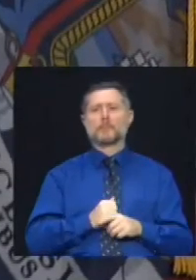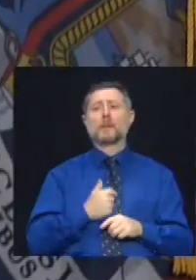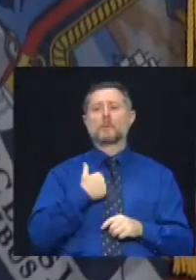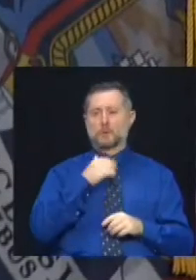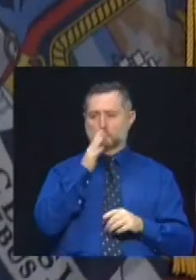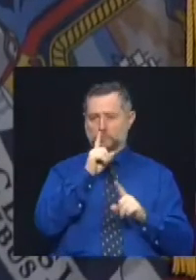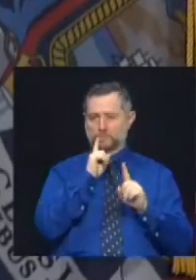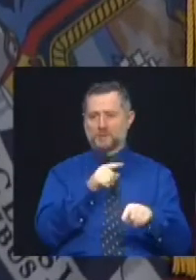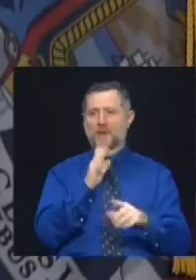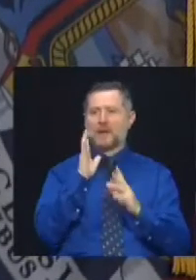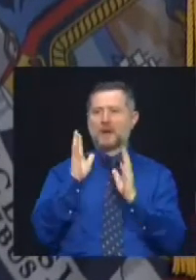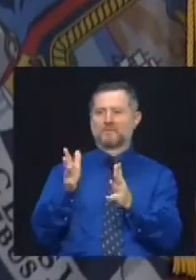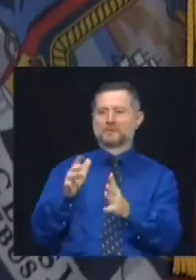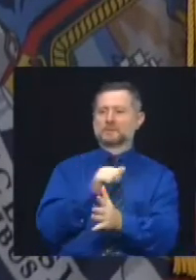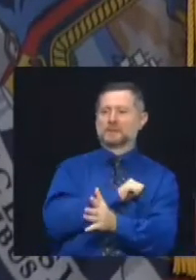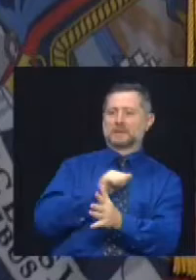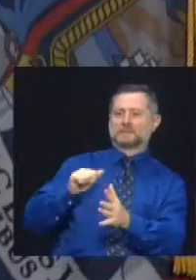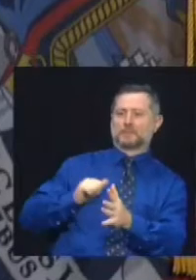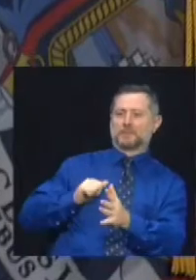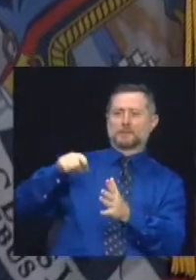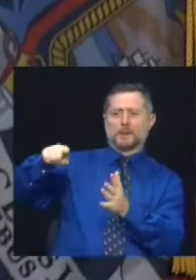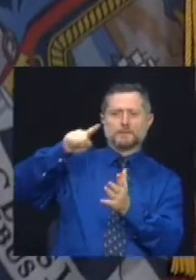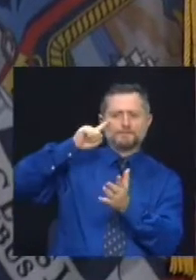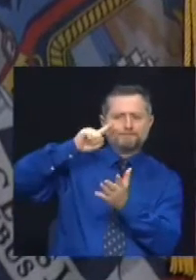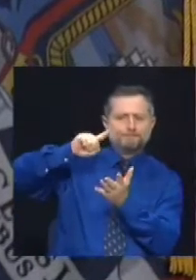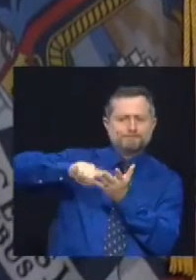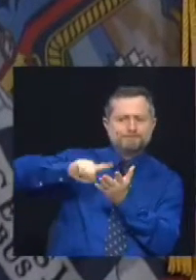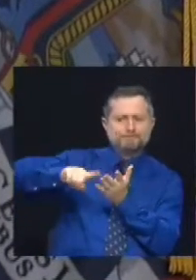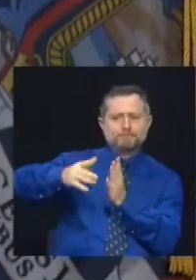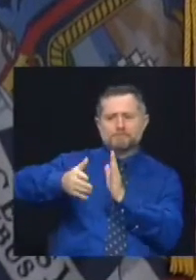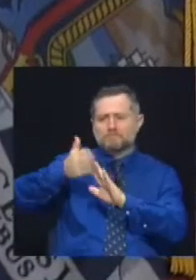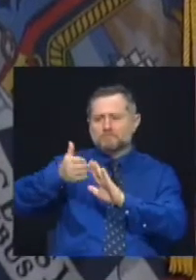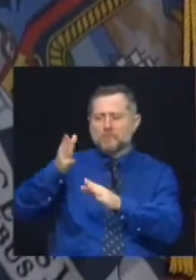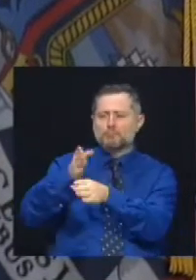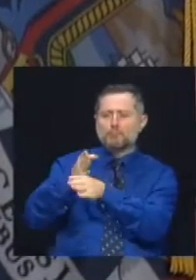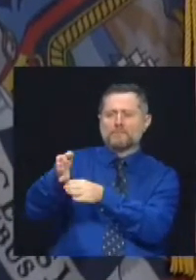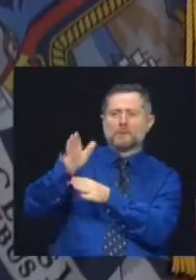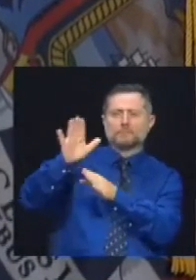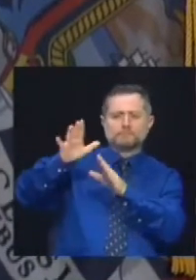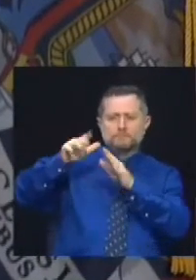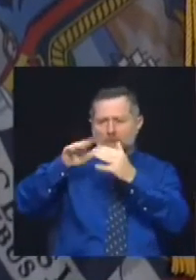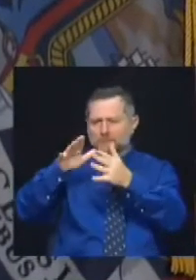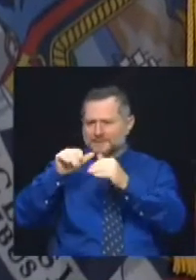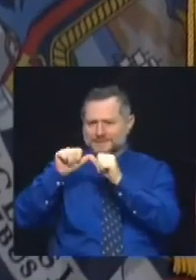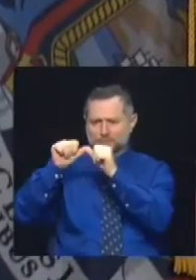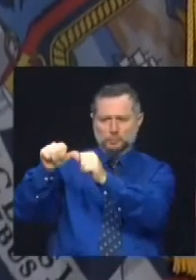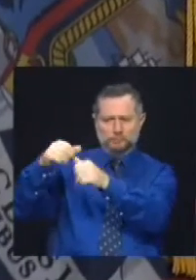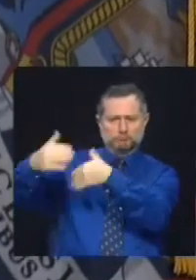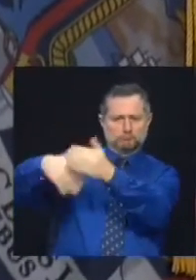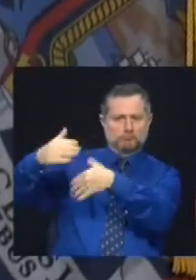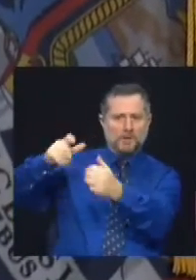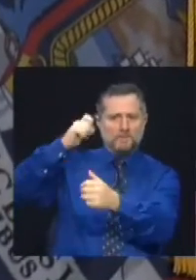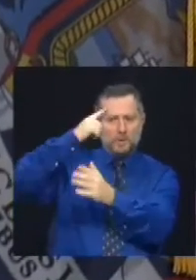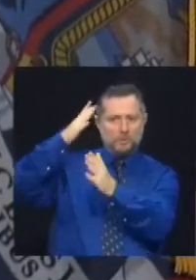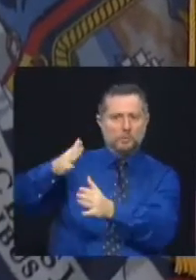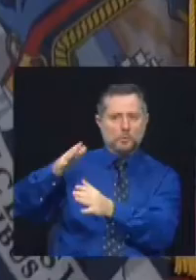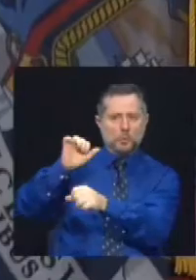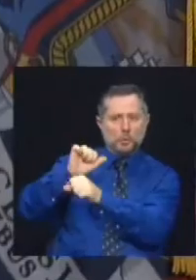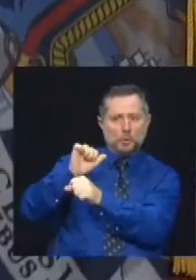Assembly. They've been conducting themselves with great professionalism, and I'm going to allow the continuation of the separation of branches of government and allow them to do their